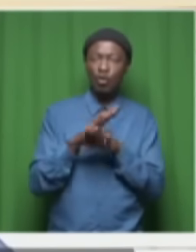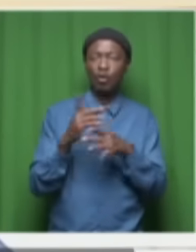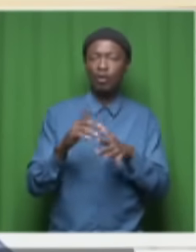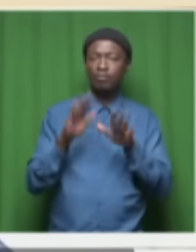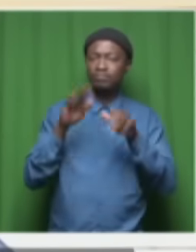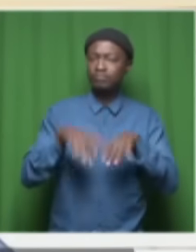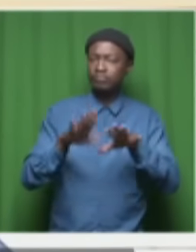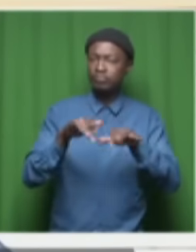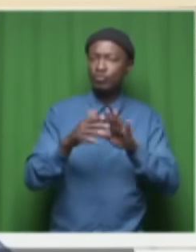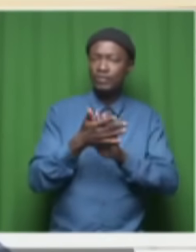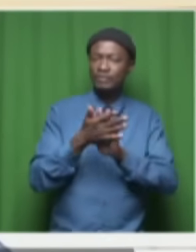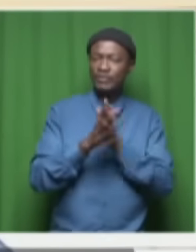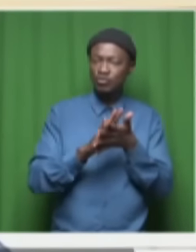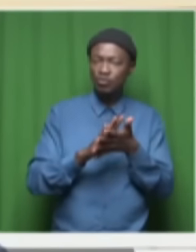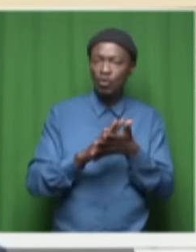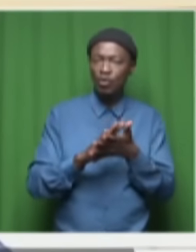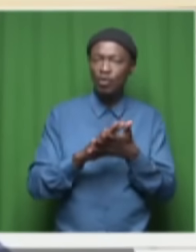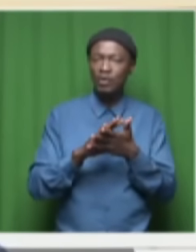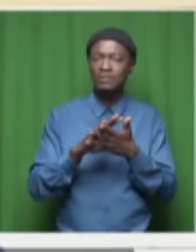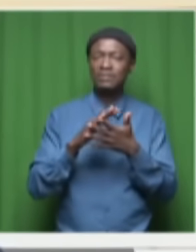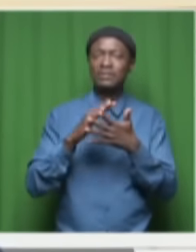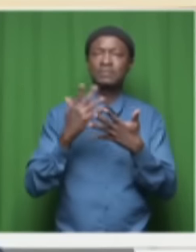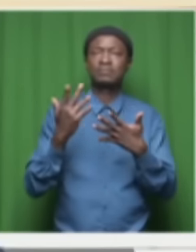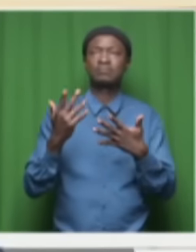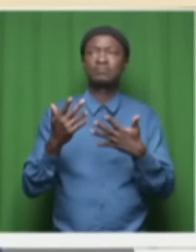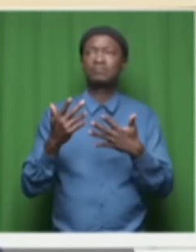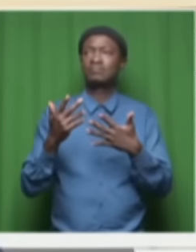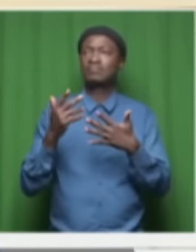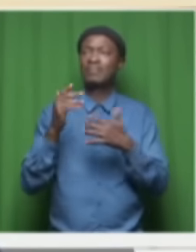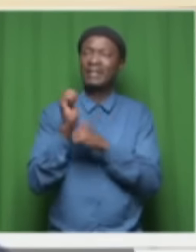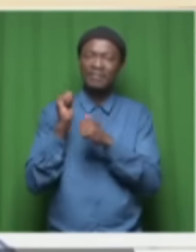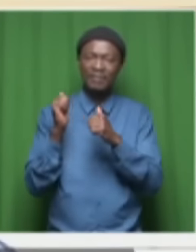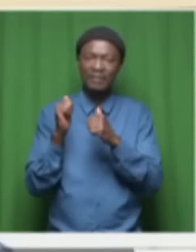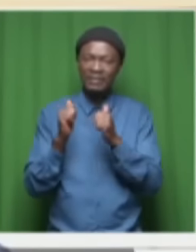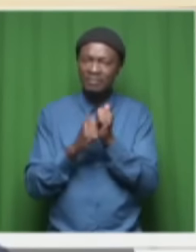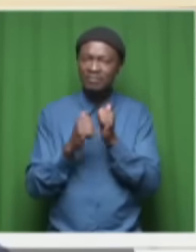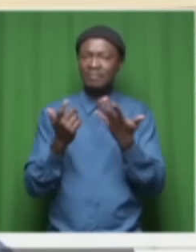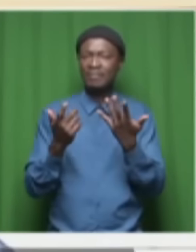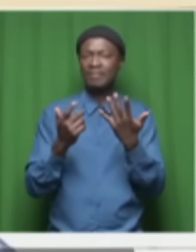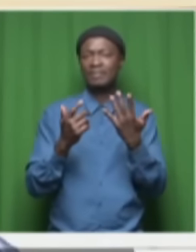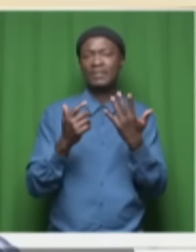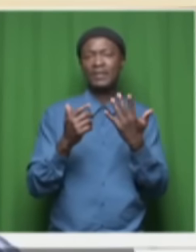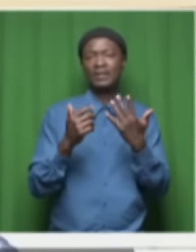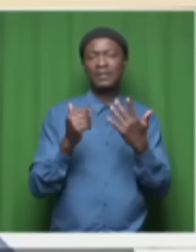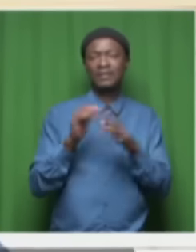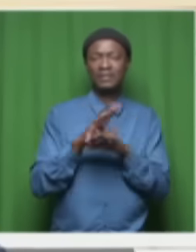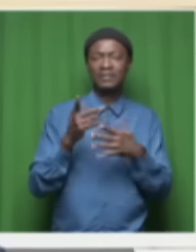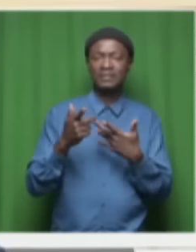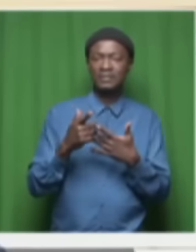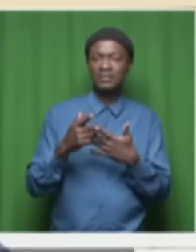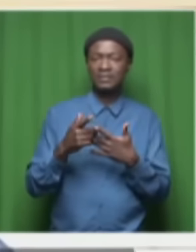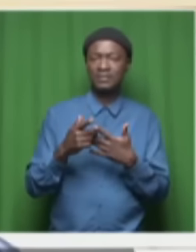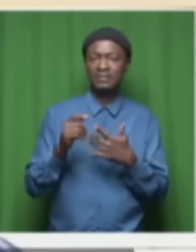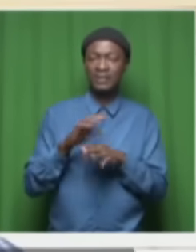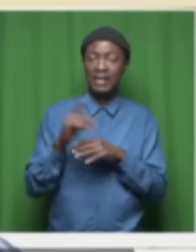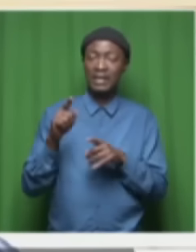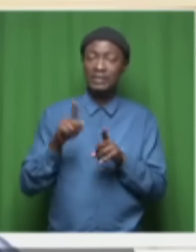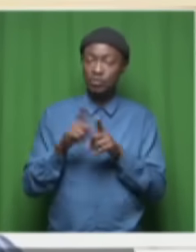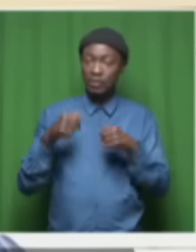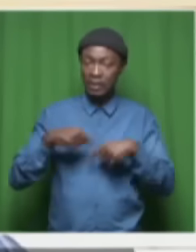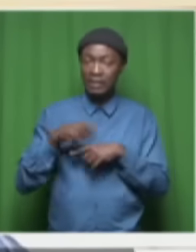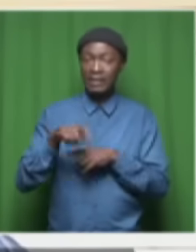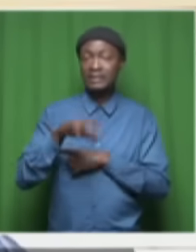have destroyed infrastructure and houses of the community. So we are doing benchmarking so that as a South Africa, as we move